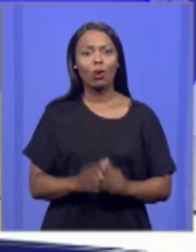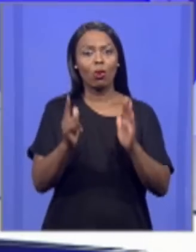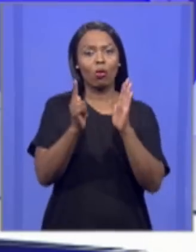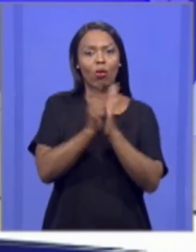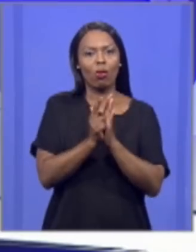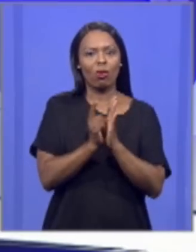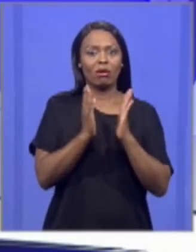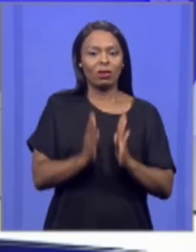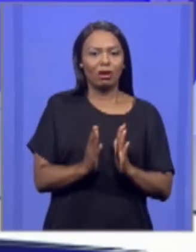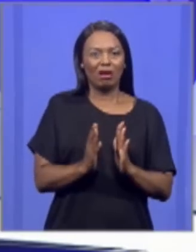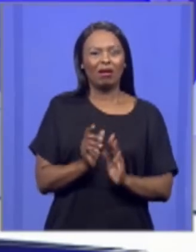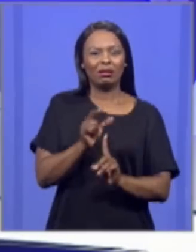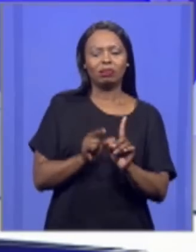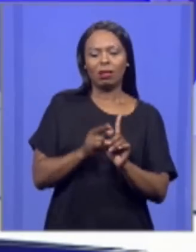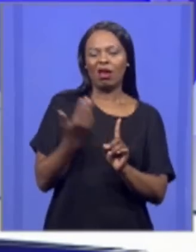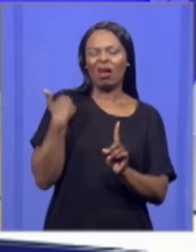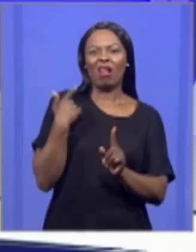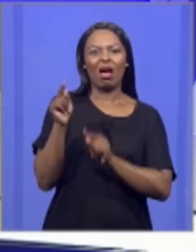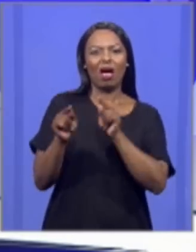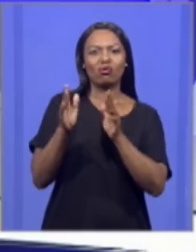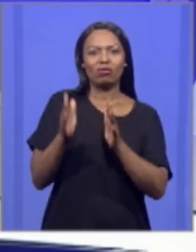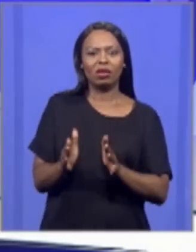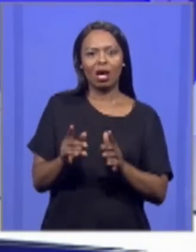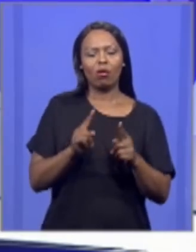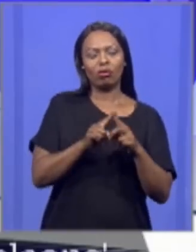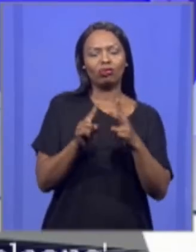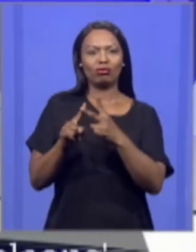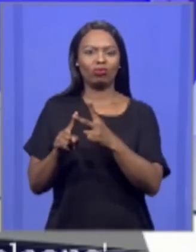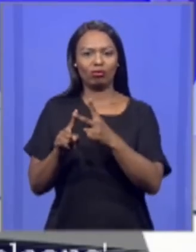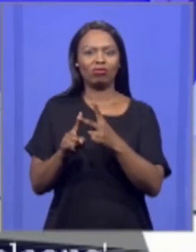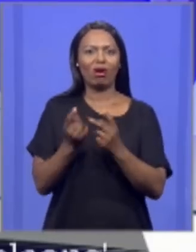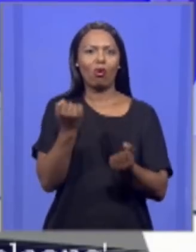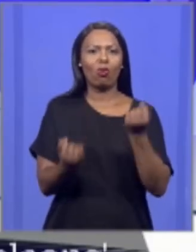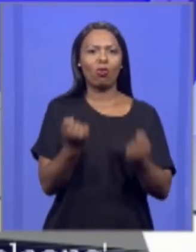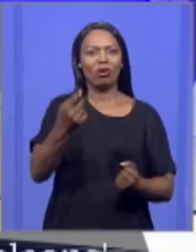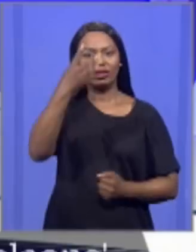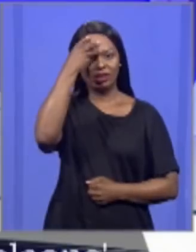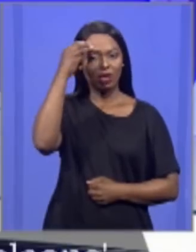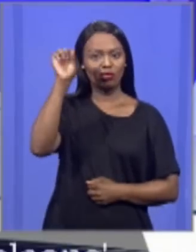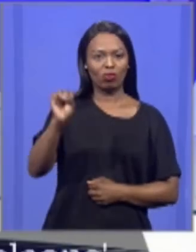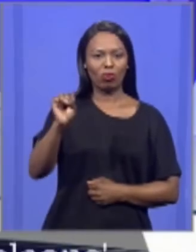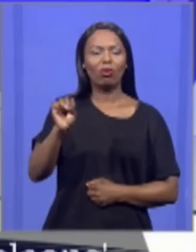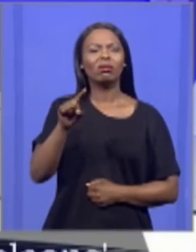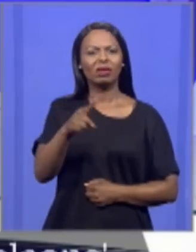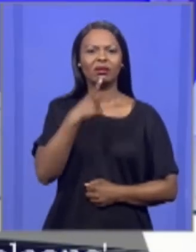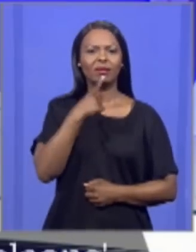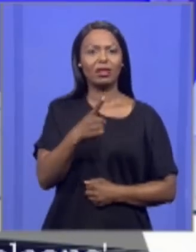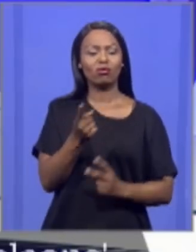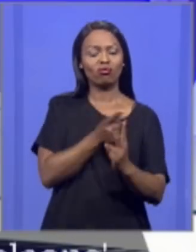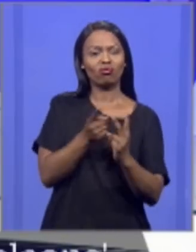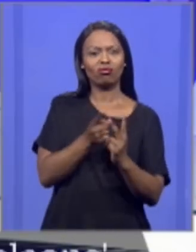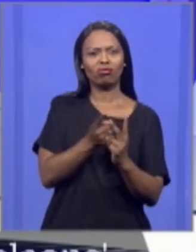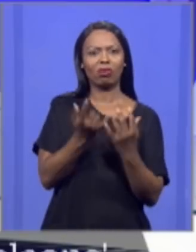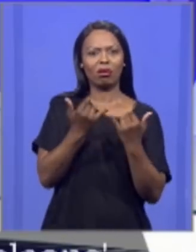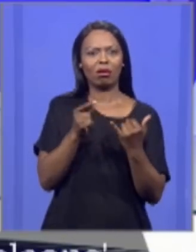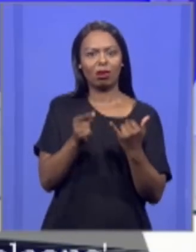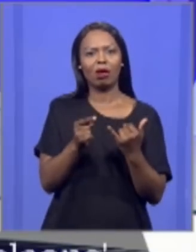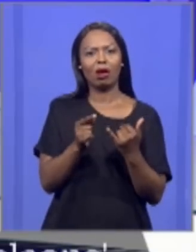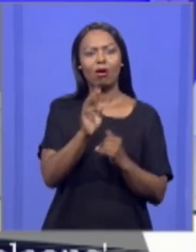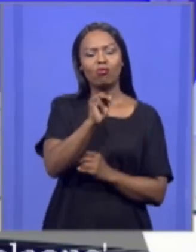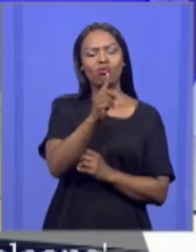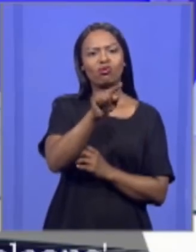Ramolao wa molatofatšwa wa pele le wa bobedi tshekong ya polao ya Senzo Meiwa o bolela gore balatofatšwa ba gagwe